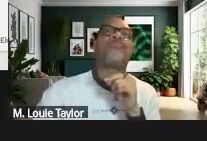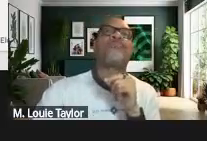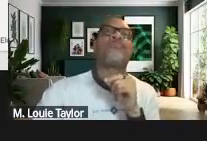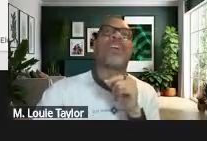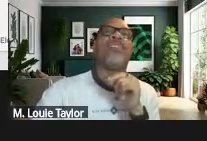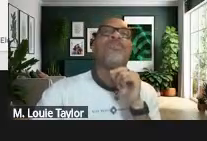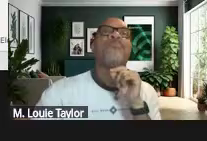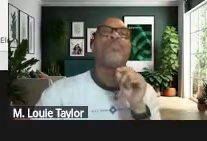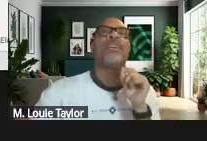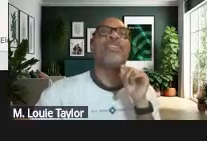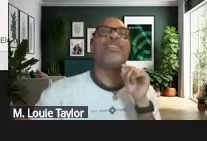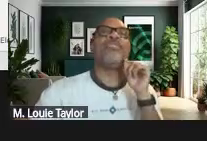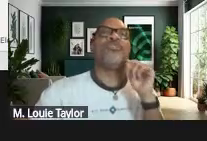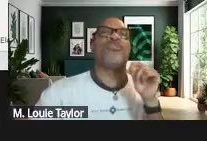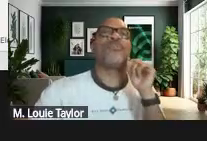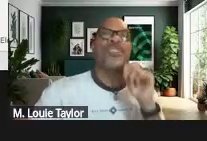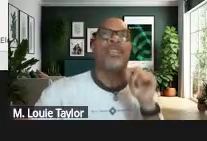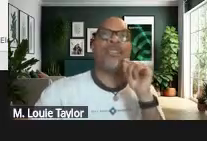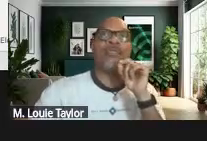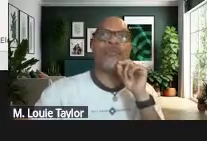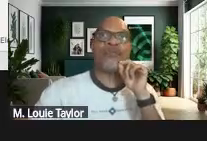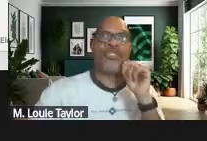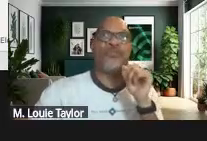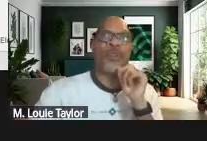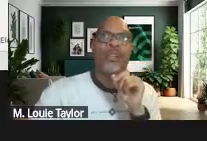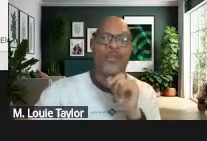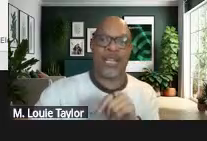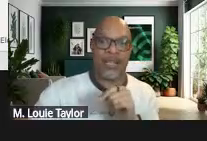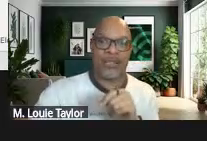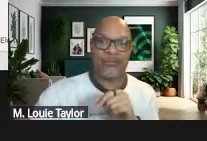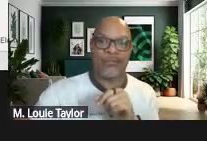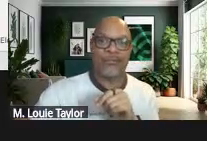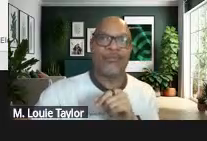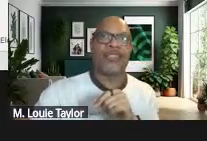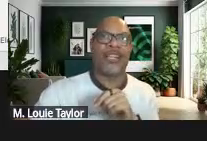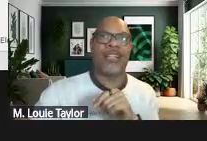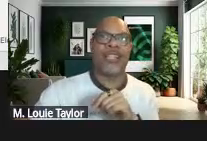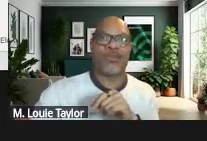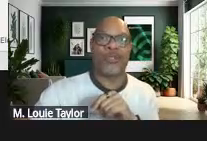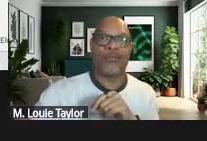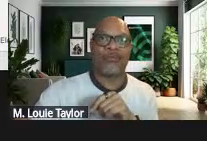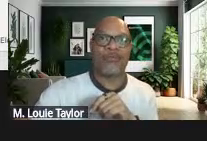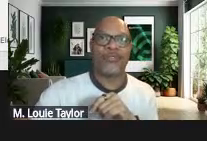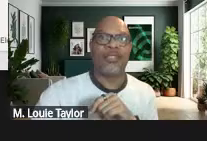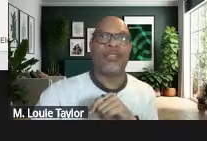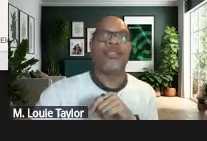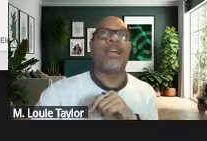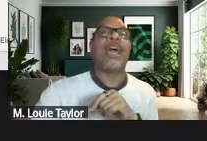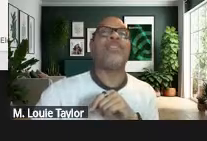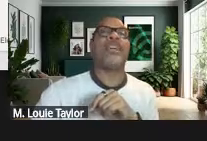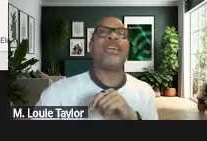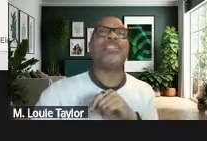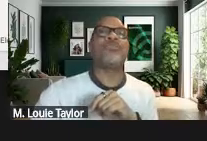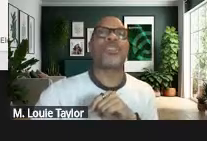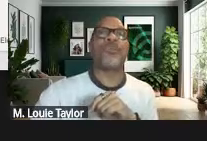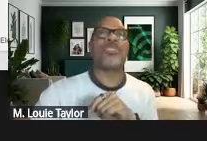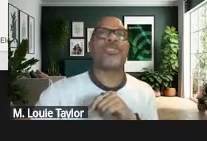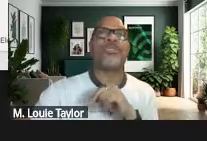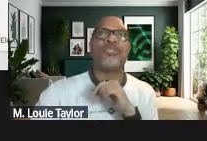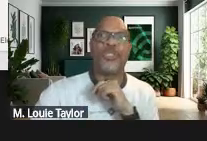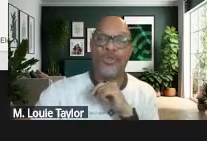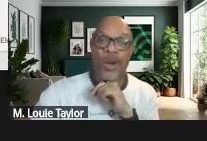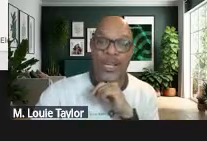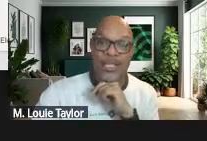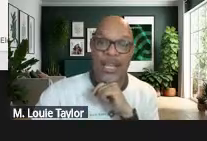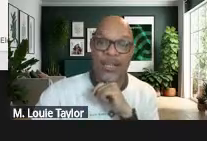Um, and then put in your machine 2.0 link in this one. And it ends with the question,